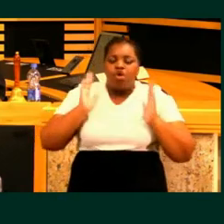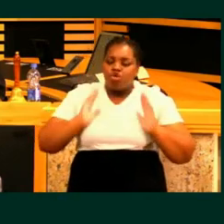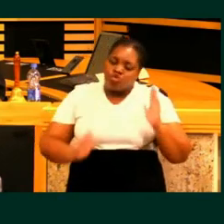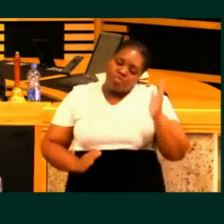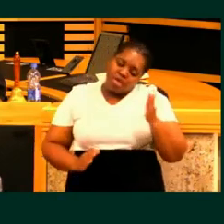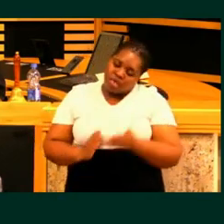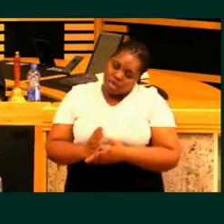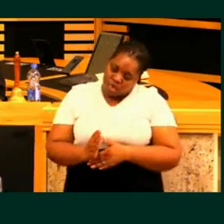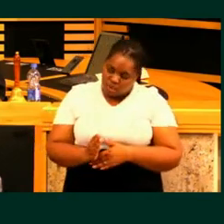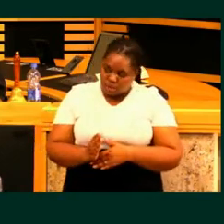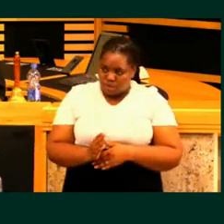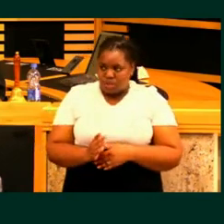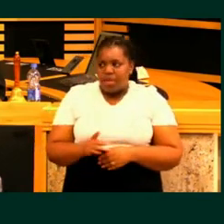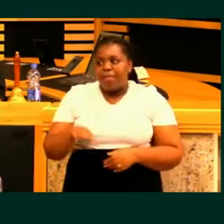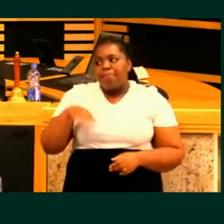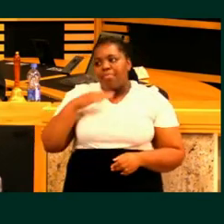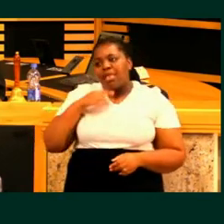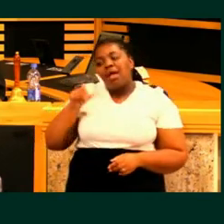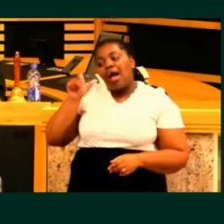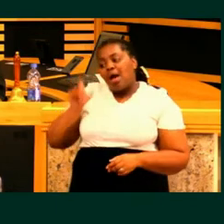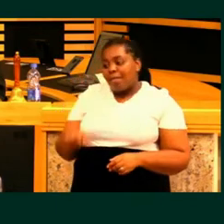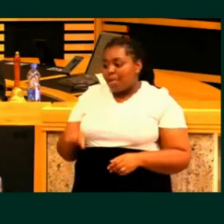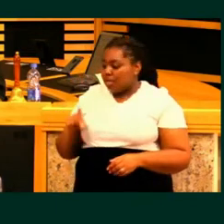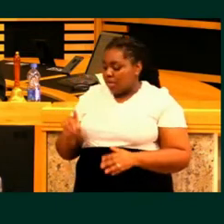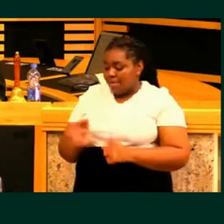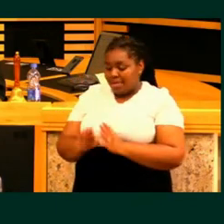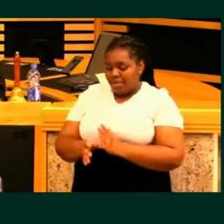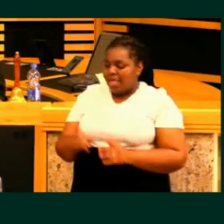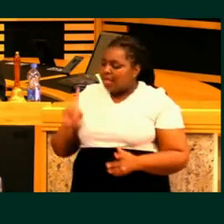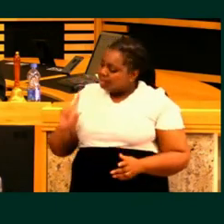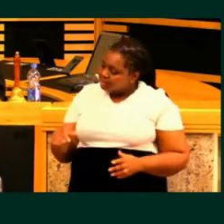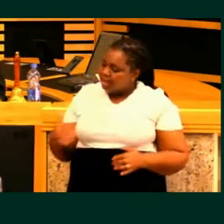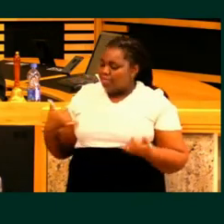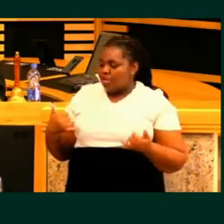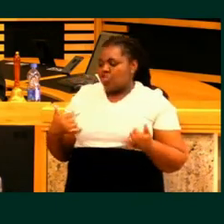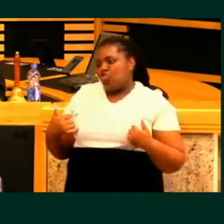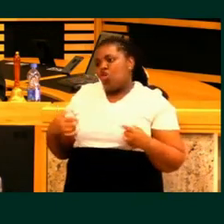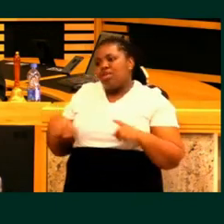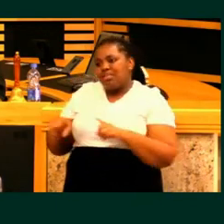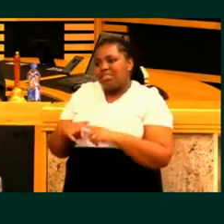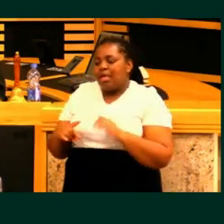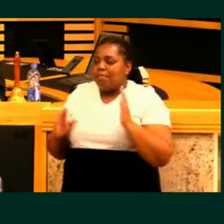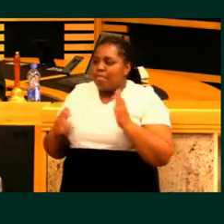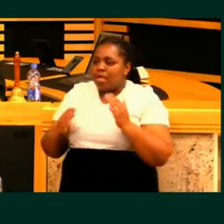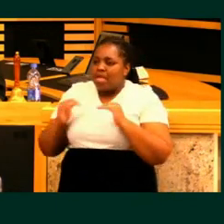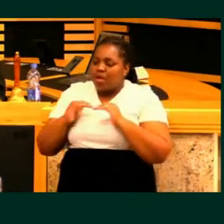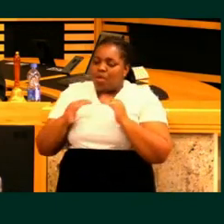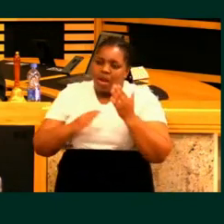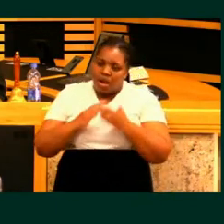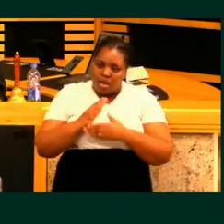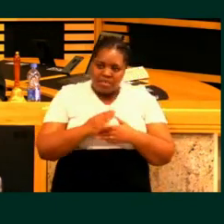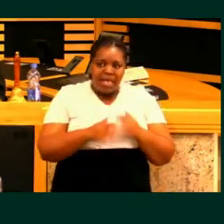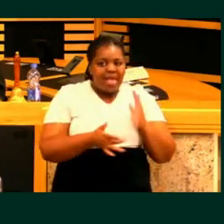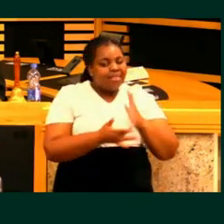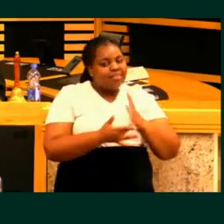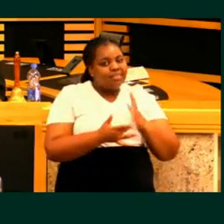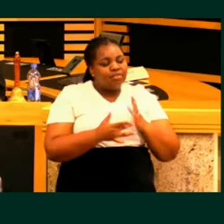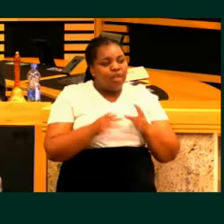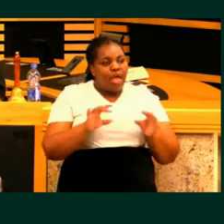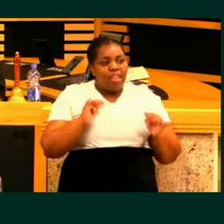development issue meaning that persons with disabilities should enjoy equal rights and responsibilities technological advances have